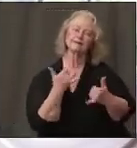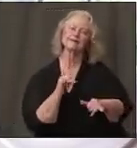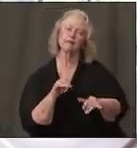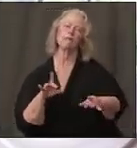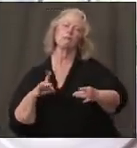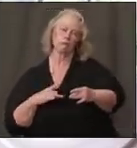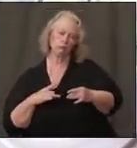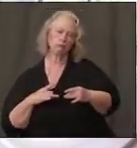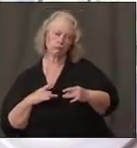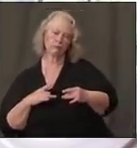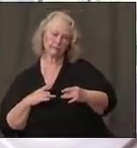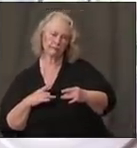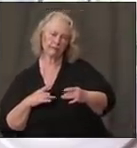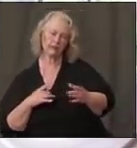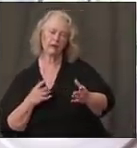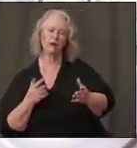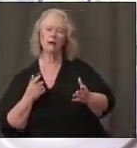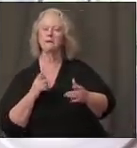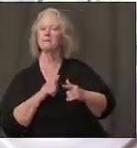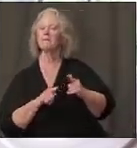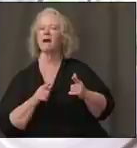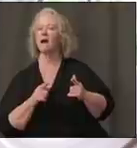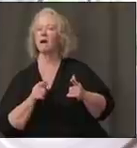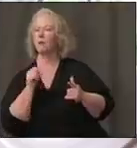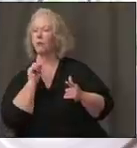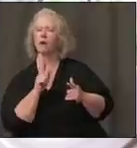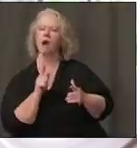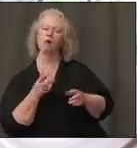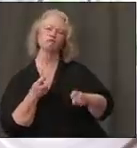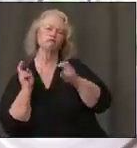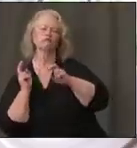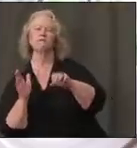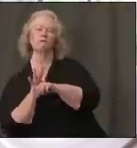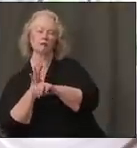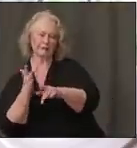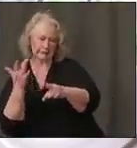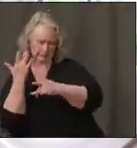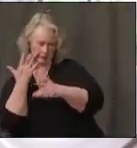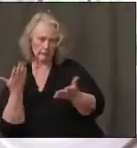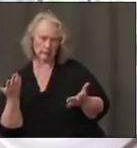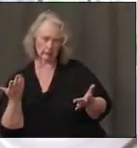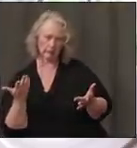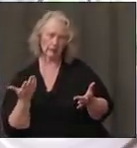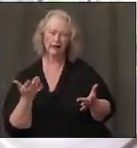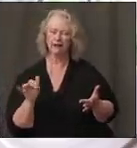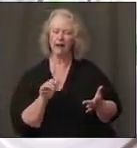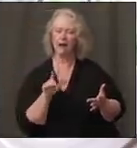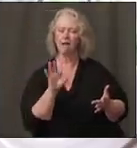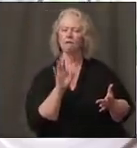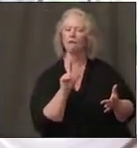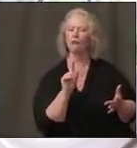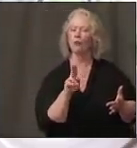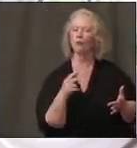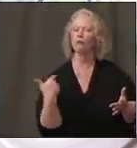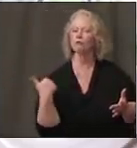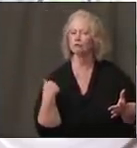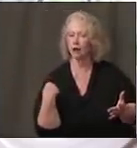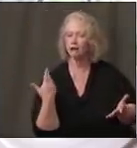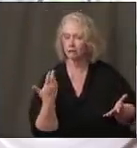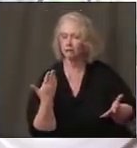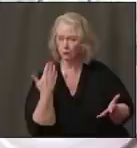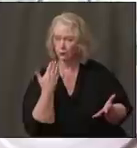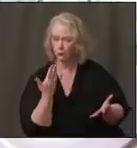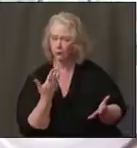infection. But it prevents you from getting sick, or prevents many people from getting sick. And it might be very much like a flu shot, where we have to get it on a seasonal